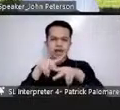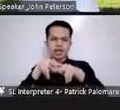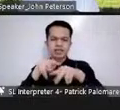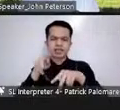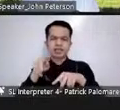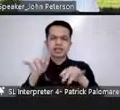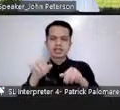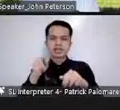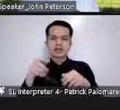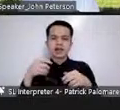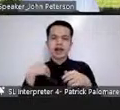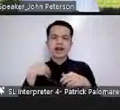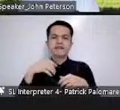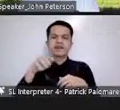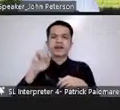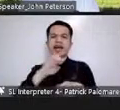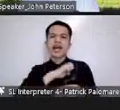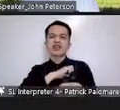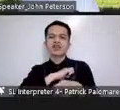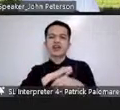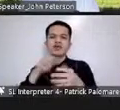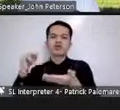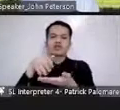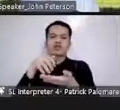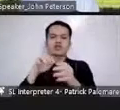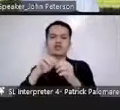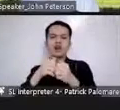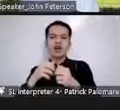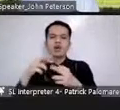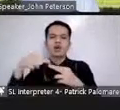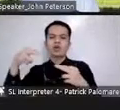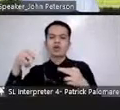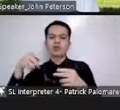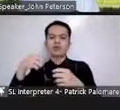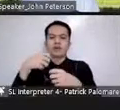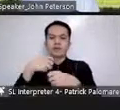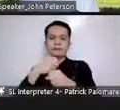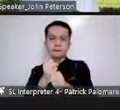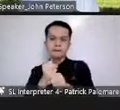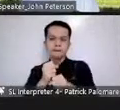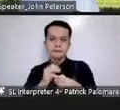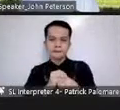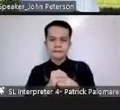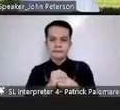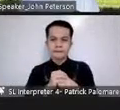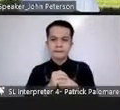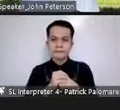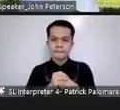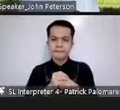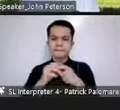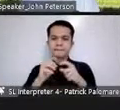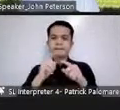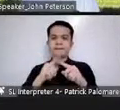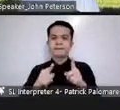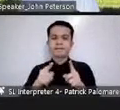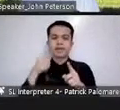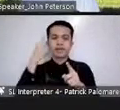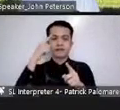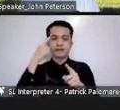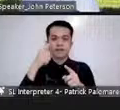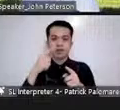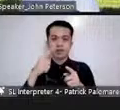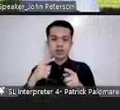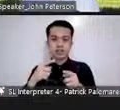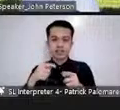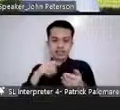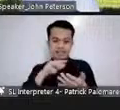also ethnographic collection on how the rope was made. But for our paper,